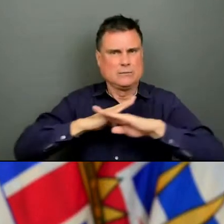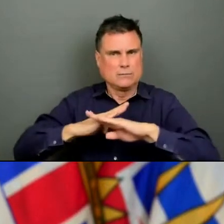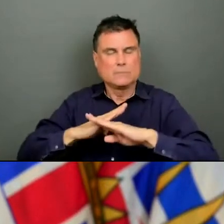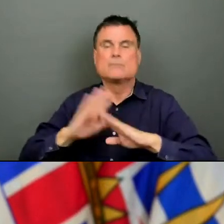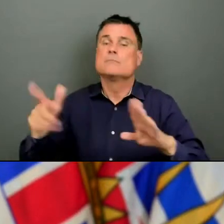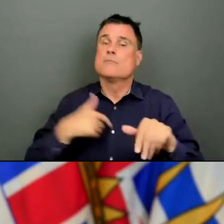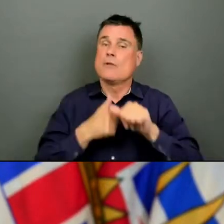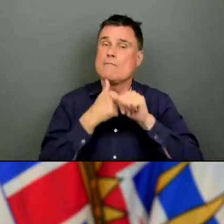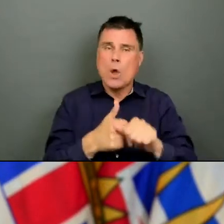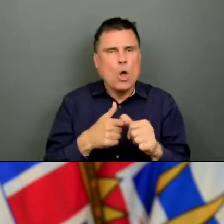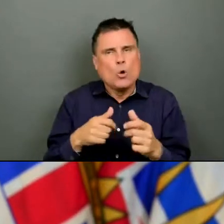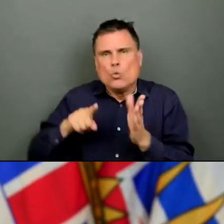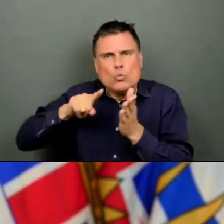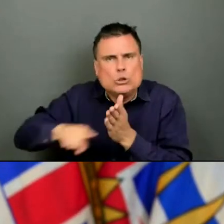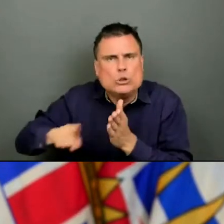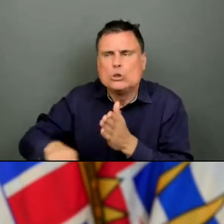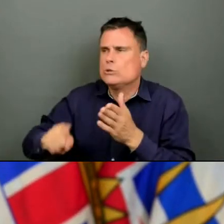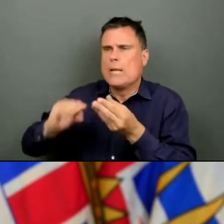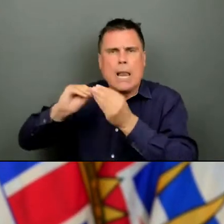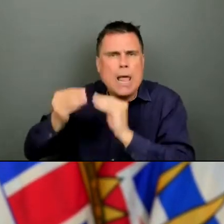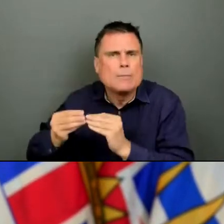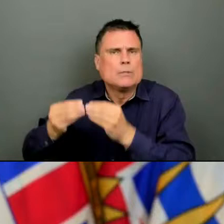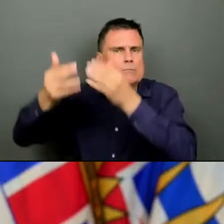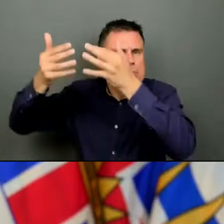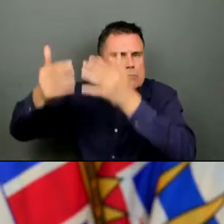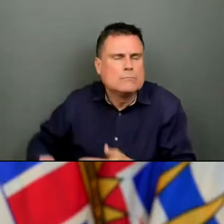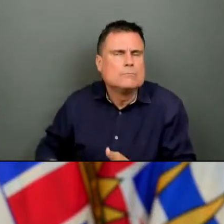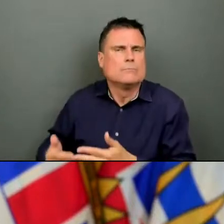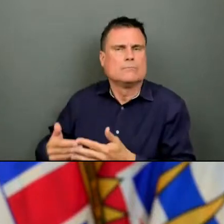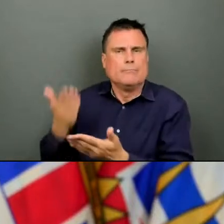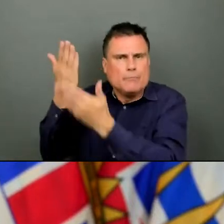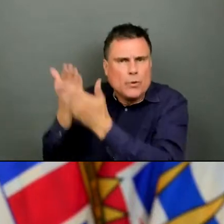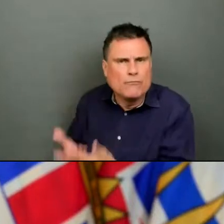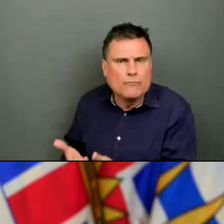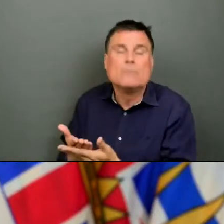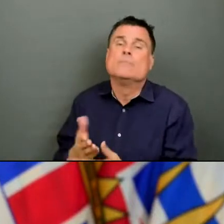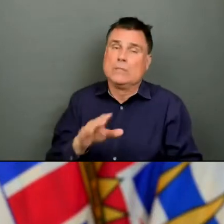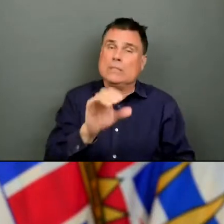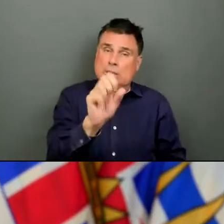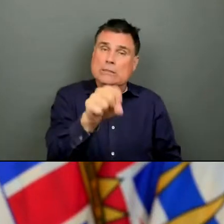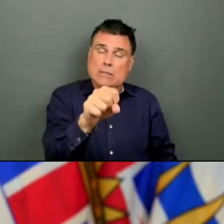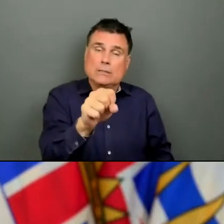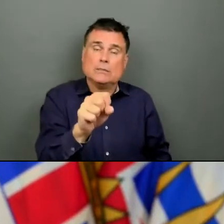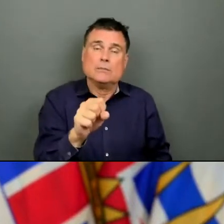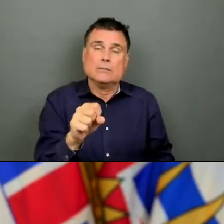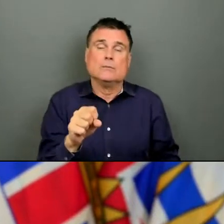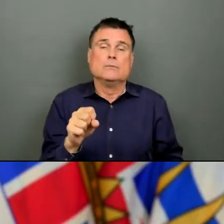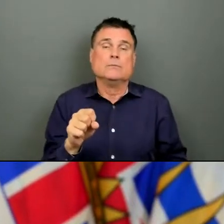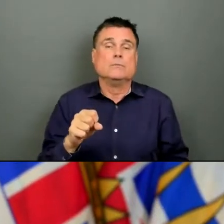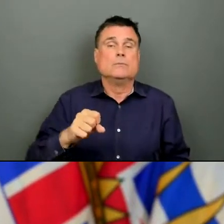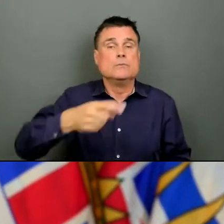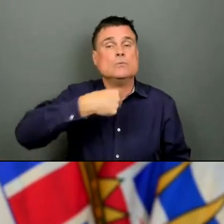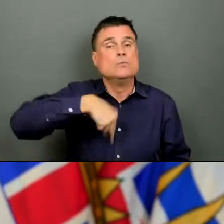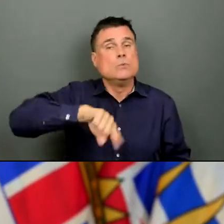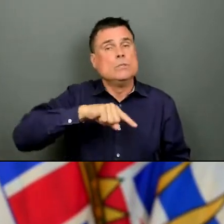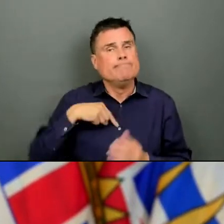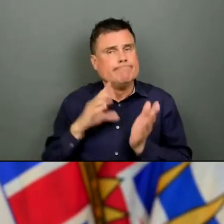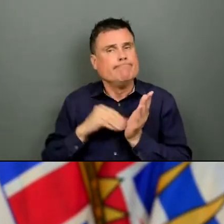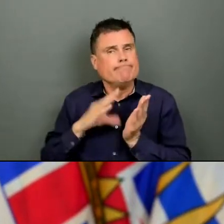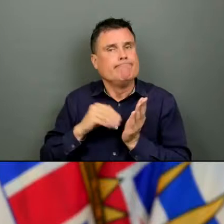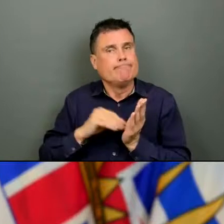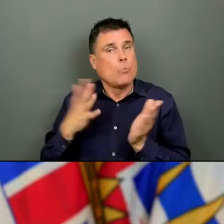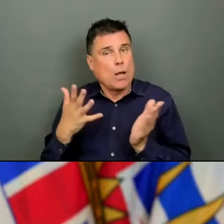we were seeing. And yes, we have a number of things in place. As we have learned how effective the vaccine